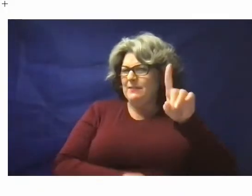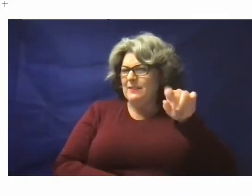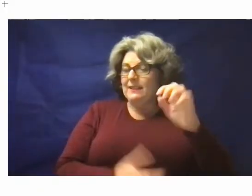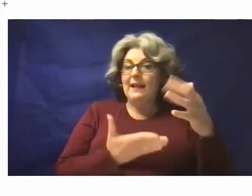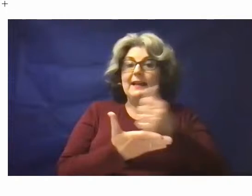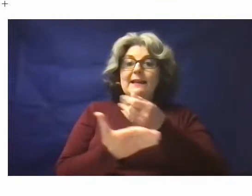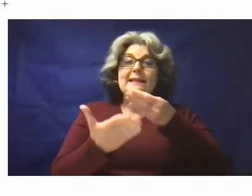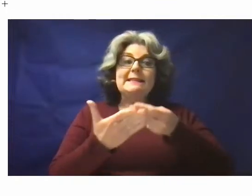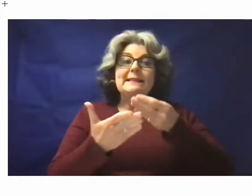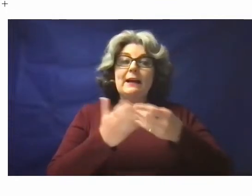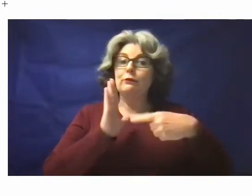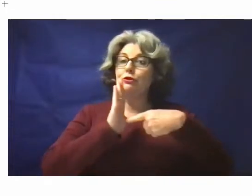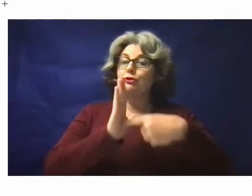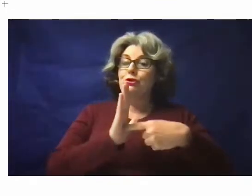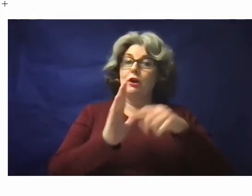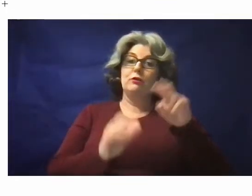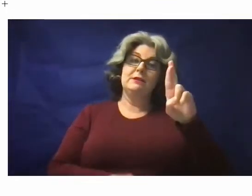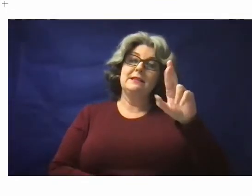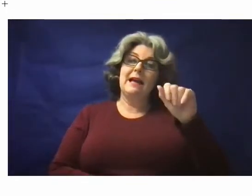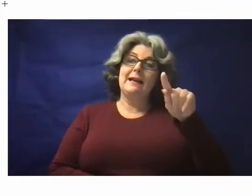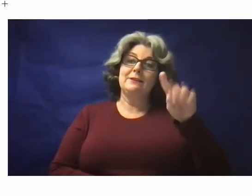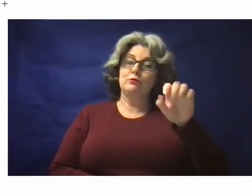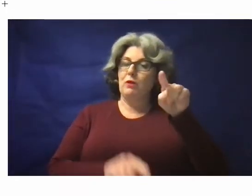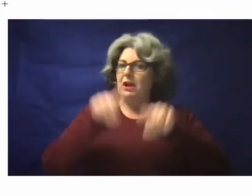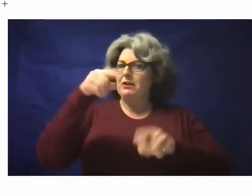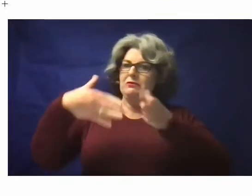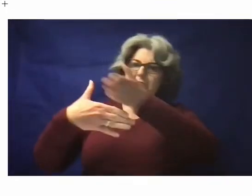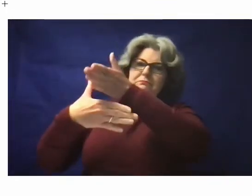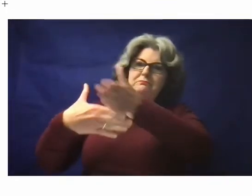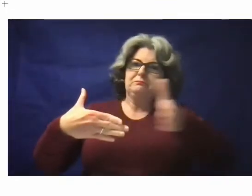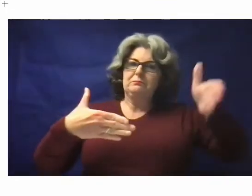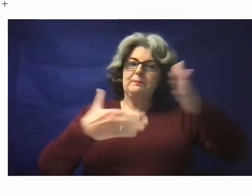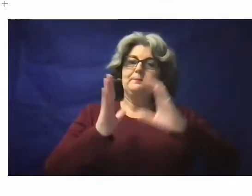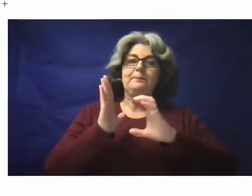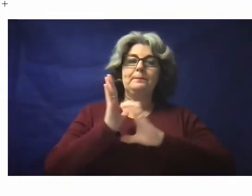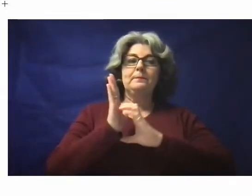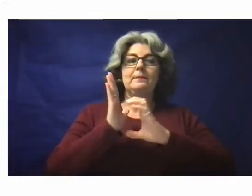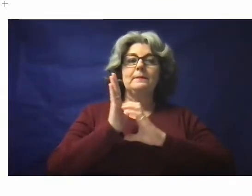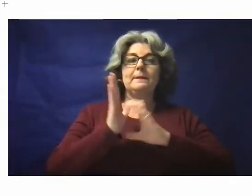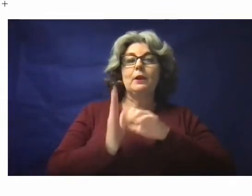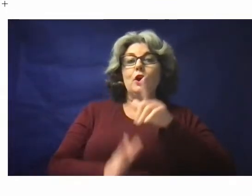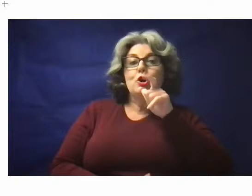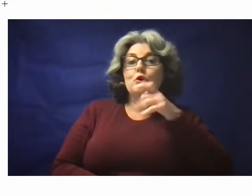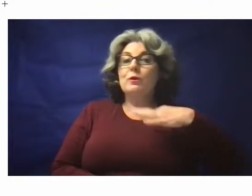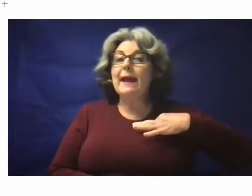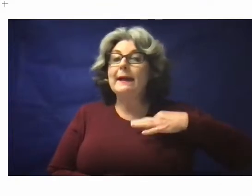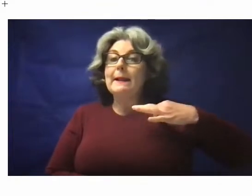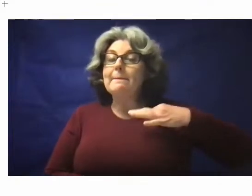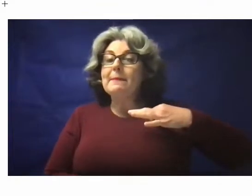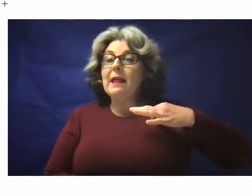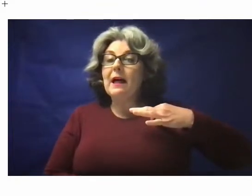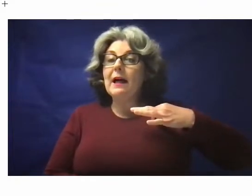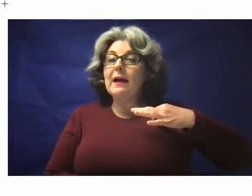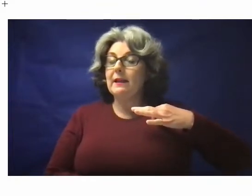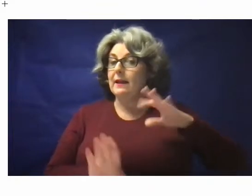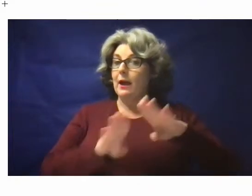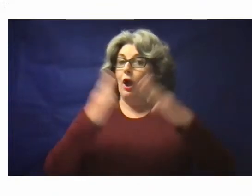usually displayed as a range. There is a section called Who Can Apply, and when it's open to the